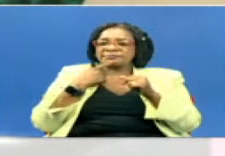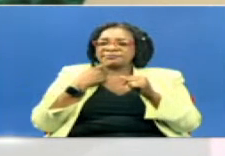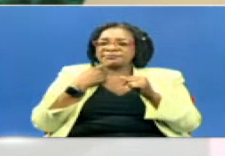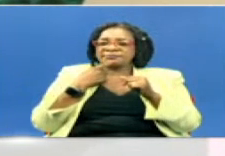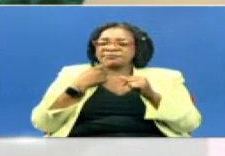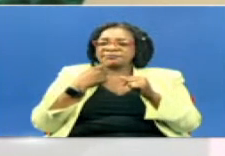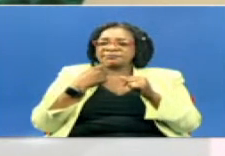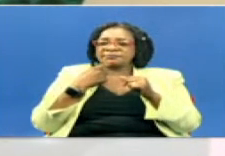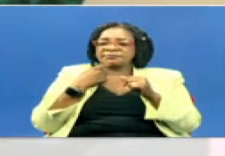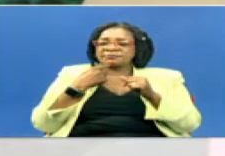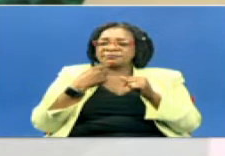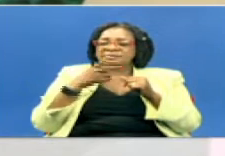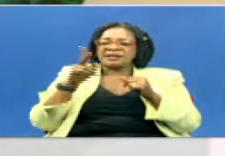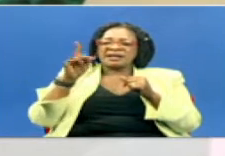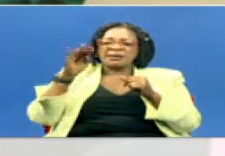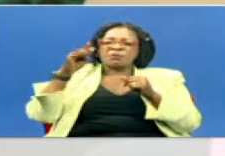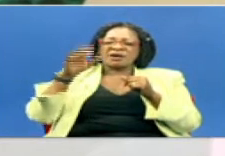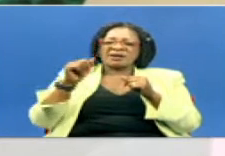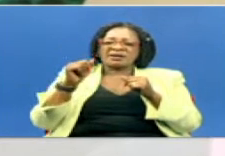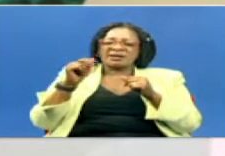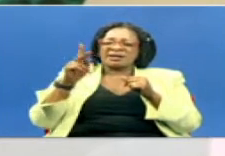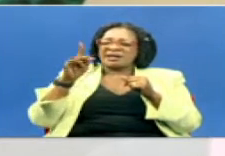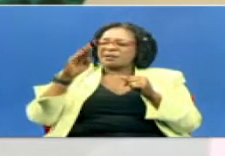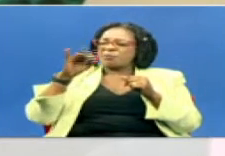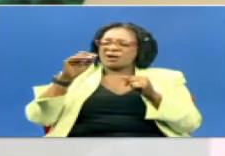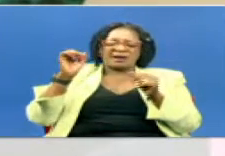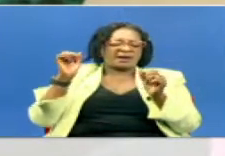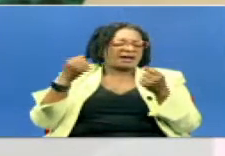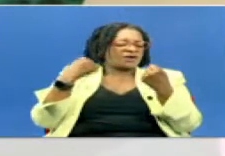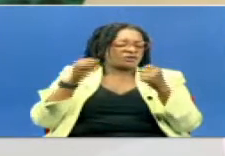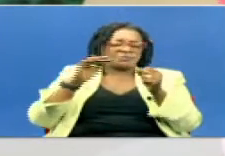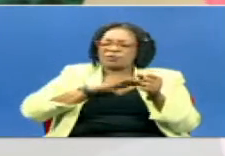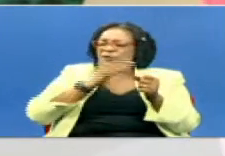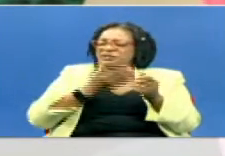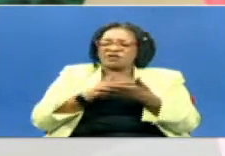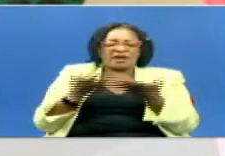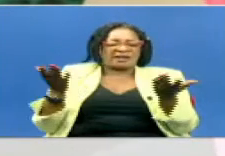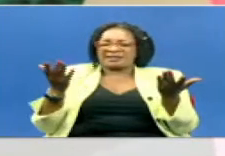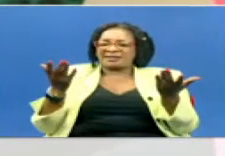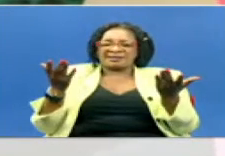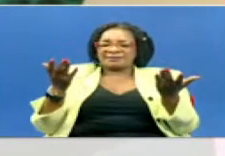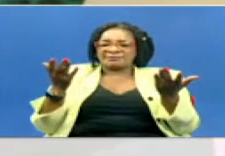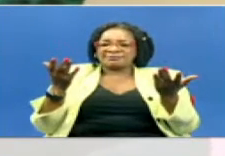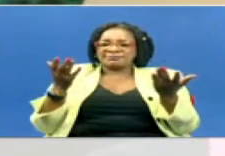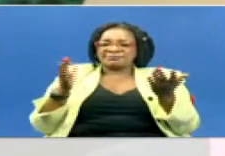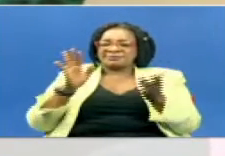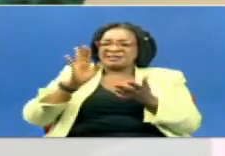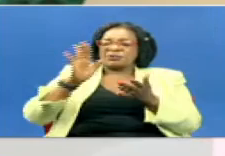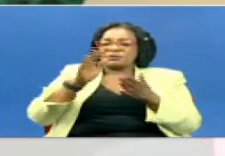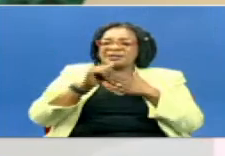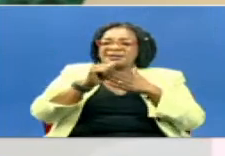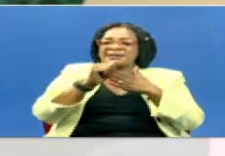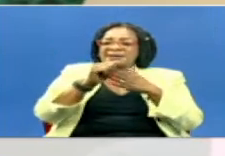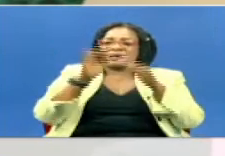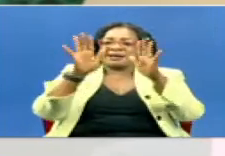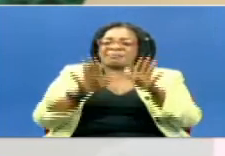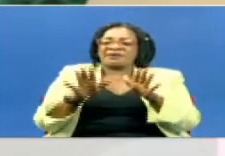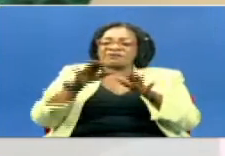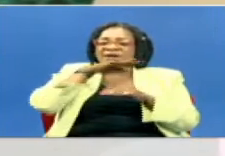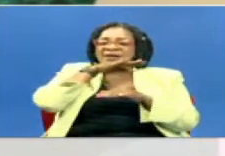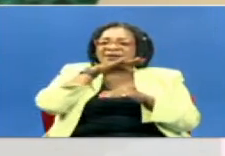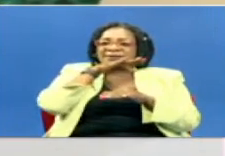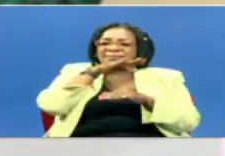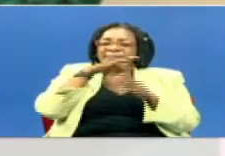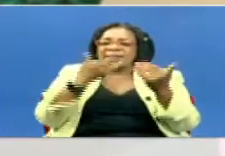Professor Kibwana? Yes. Kibwana cannot be authority for anything. he was leading a campaign for Raila. Now